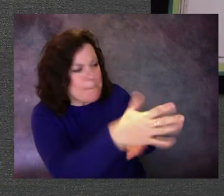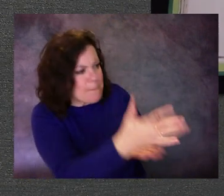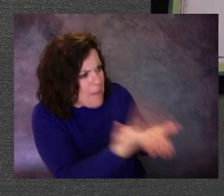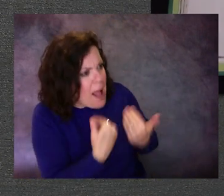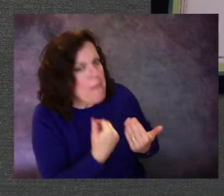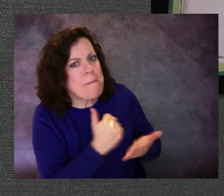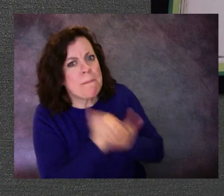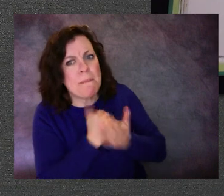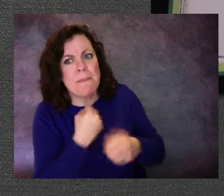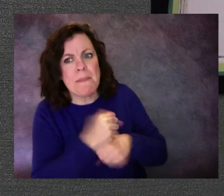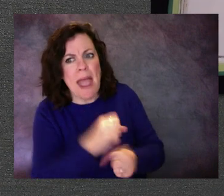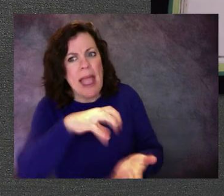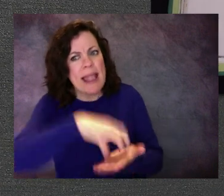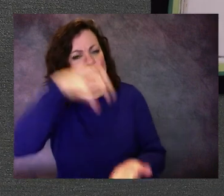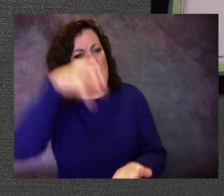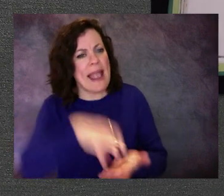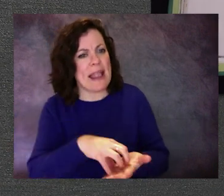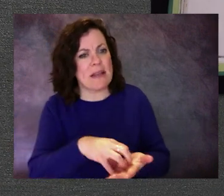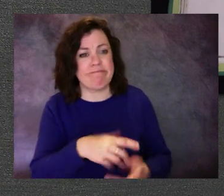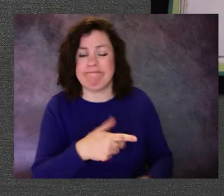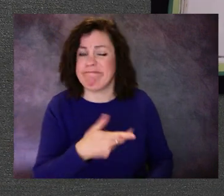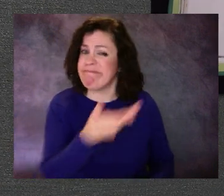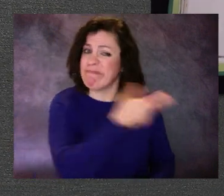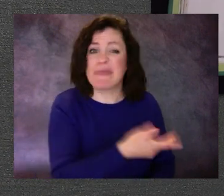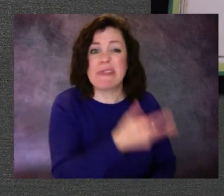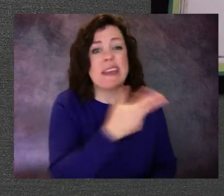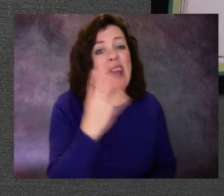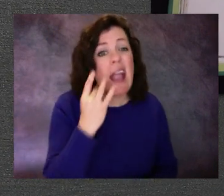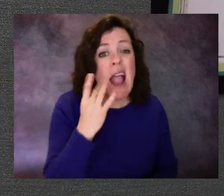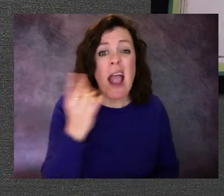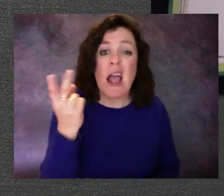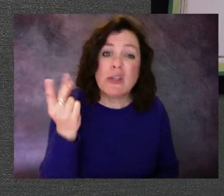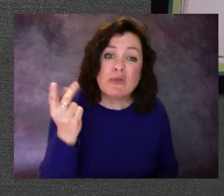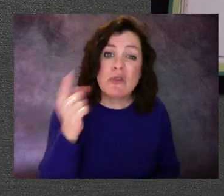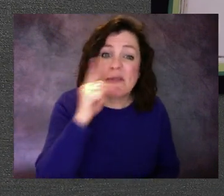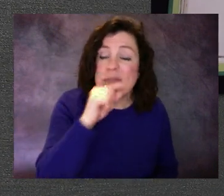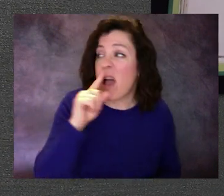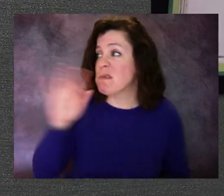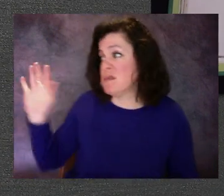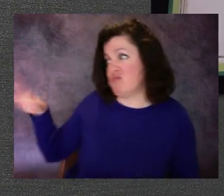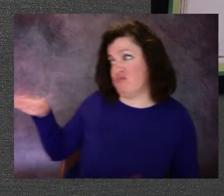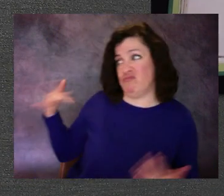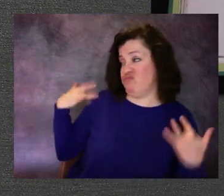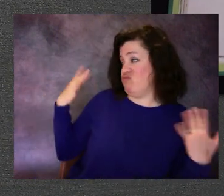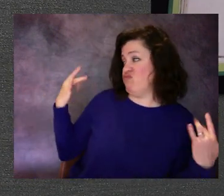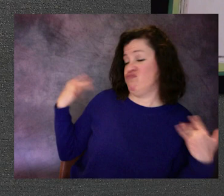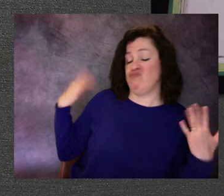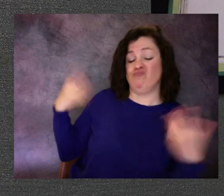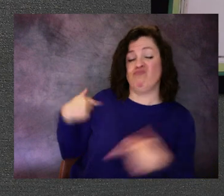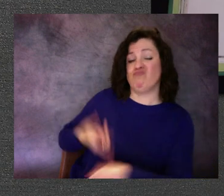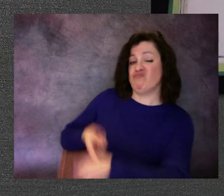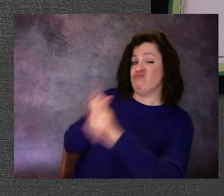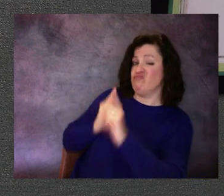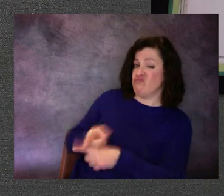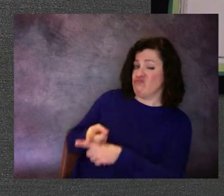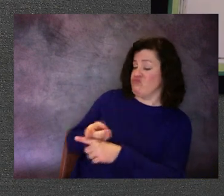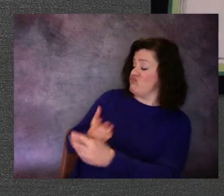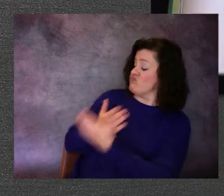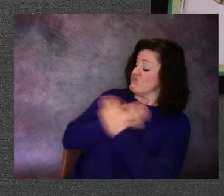hen. "Not I," said the cat. "Not I," said the dog. "Not I," said the